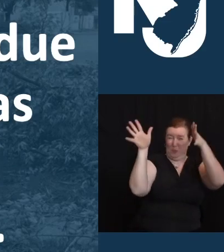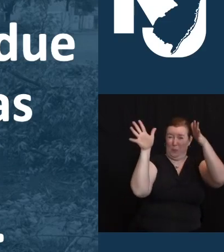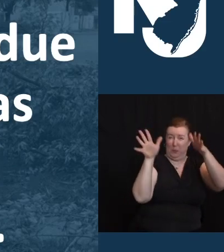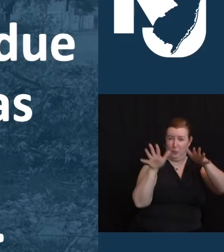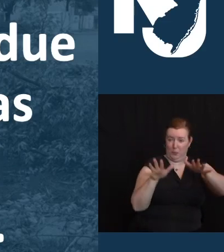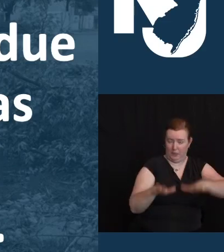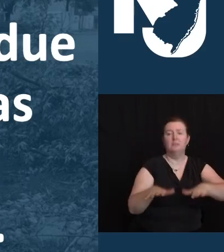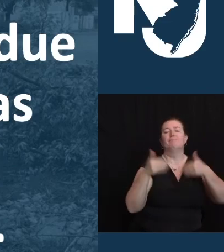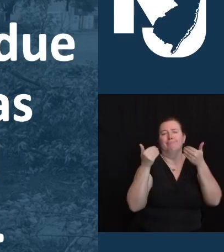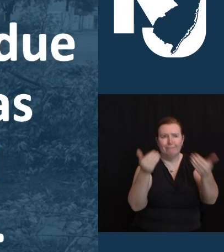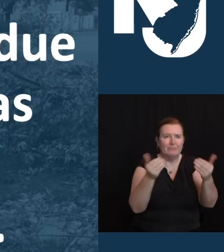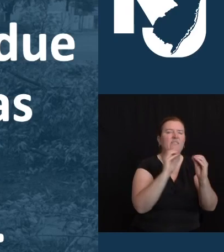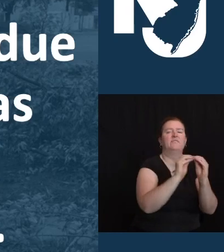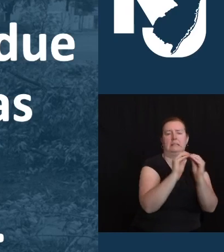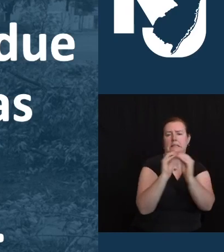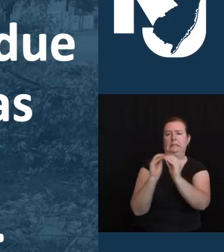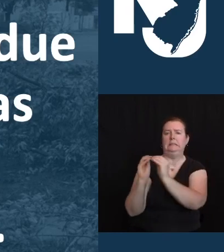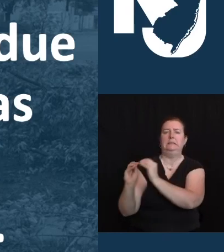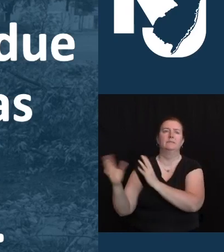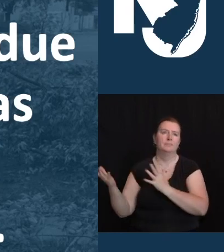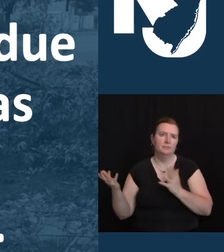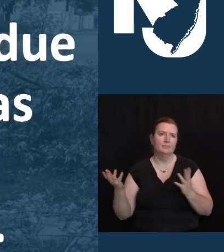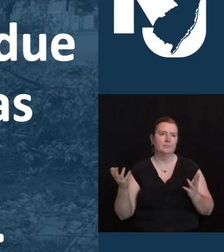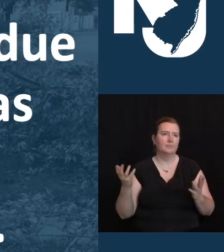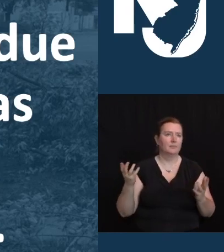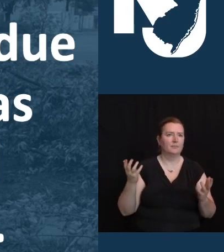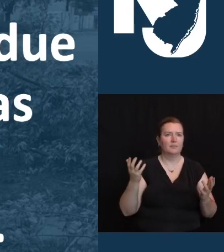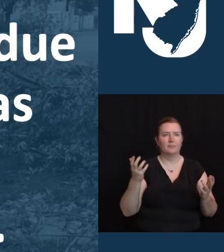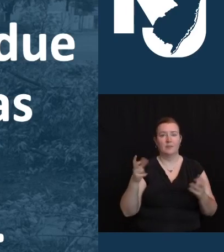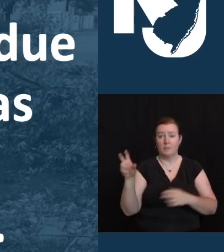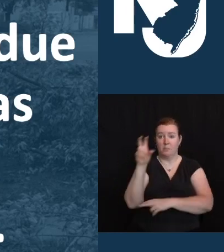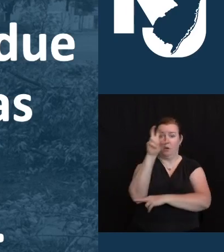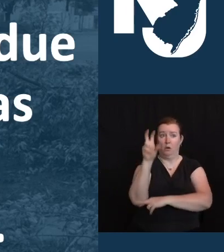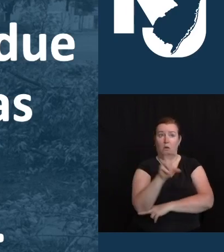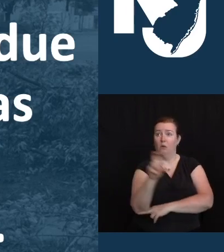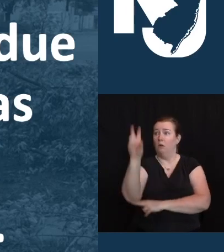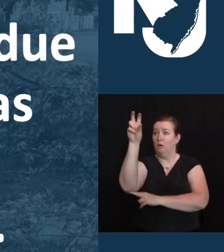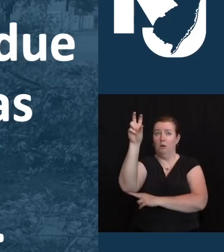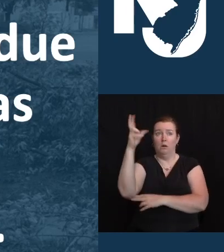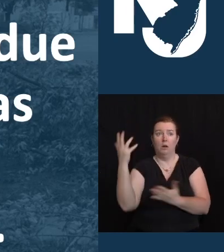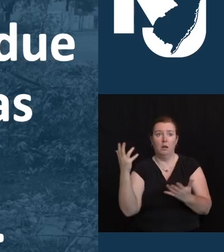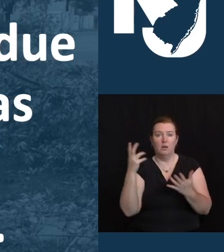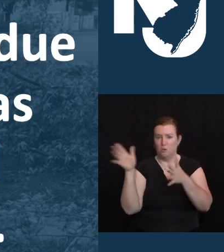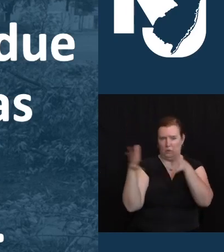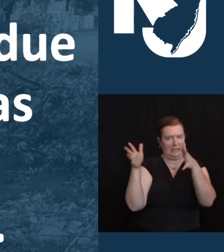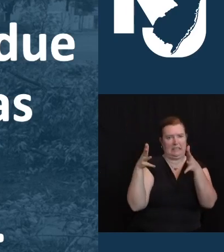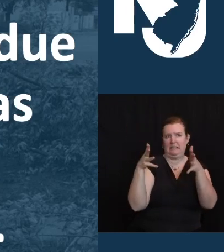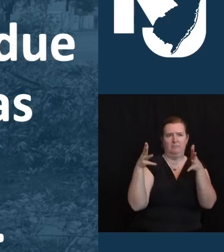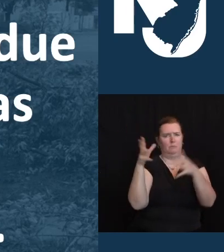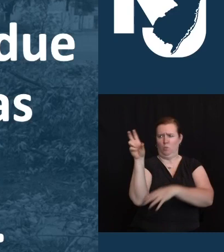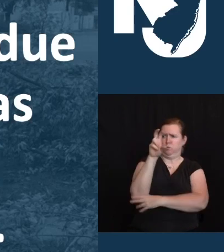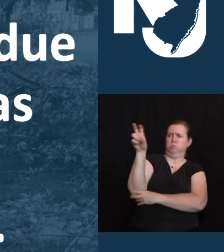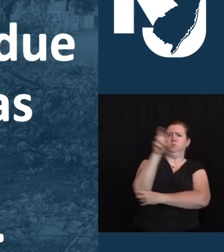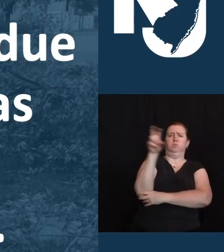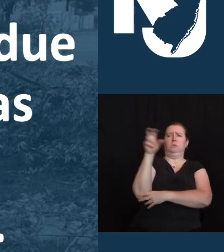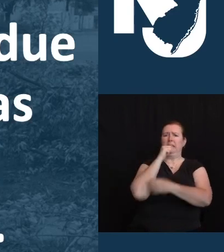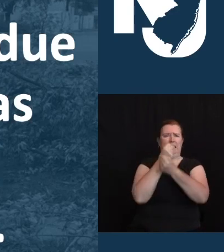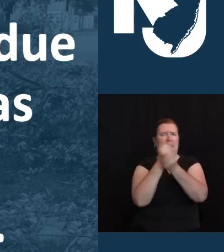couldn't envision women and men up in those buckets working in wind gusts of 50, 60, 70 miles an